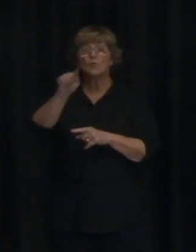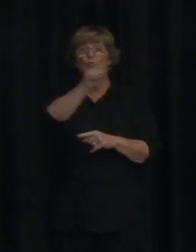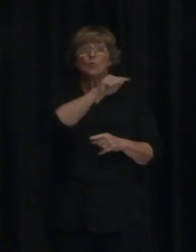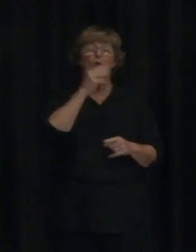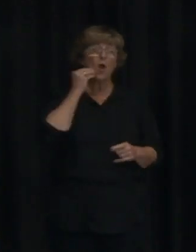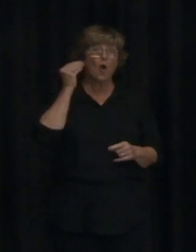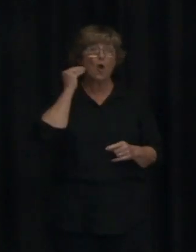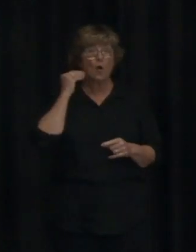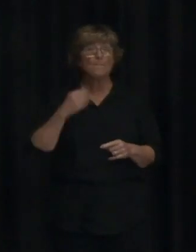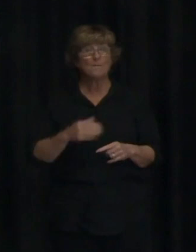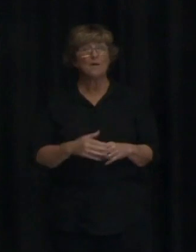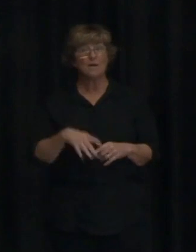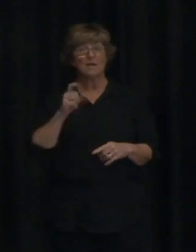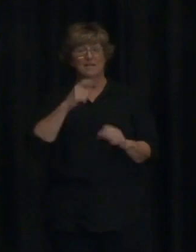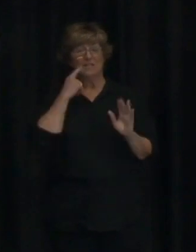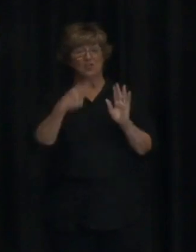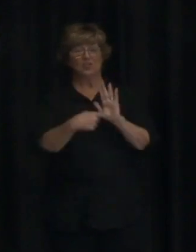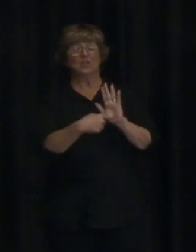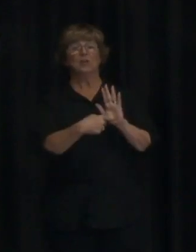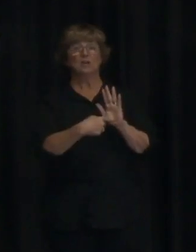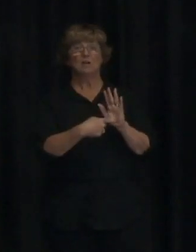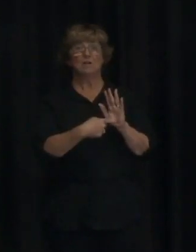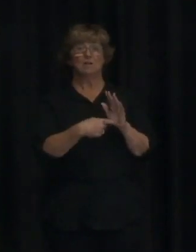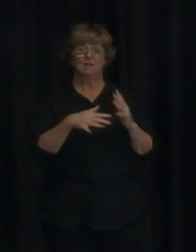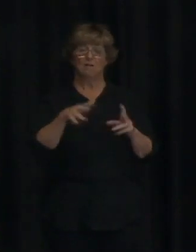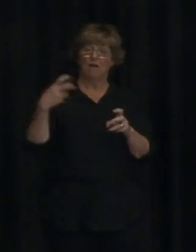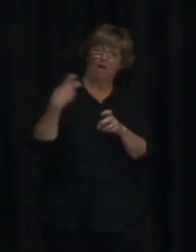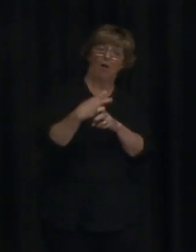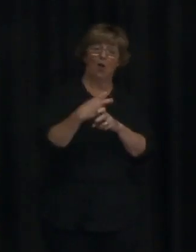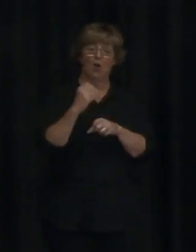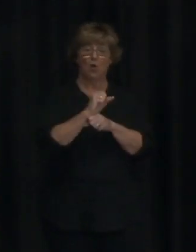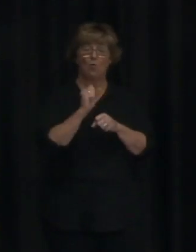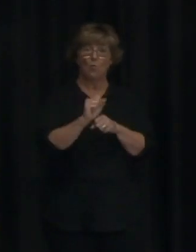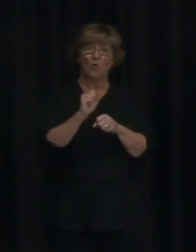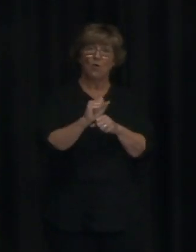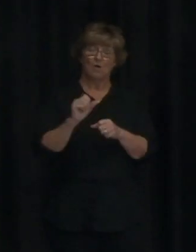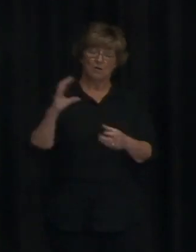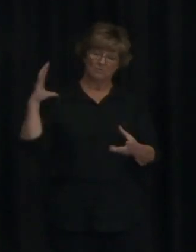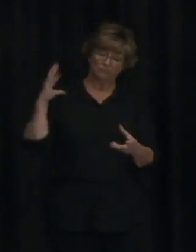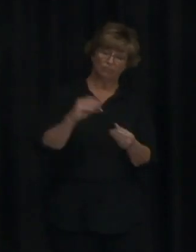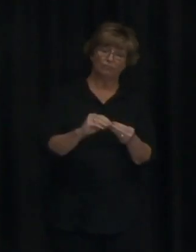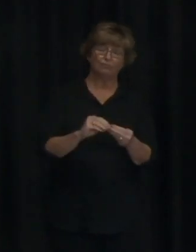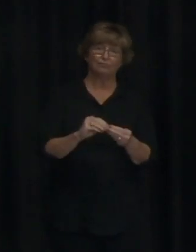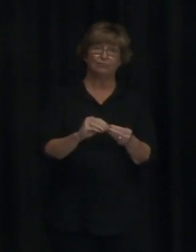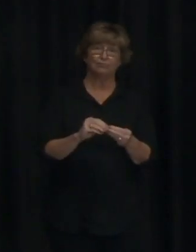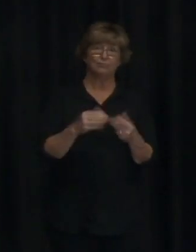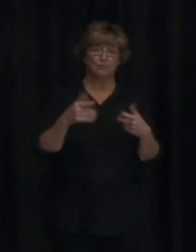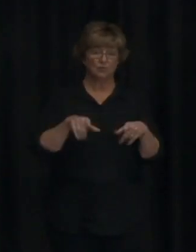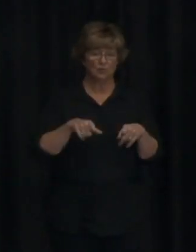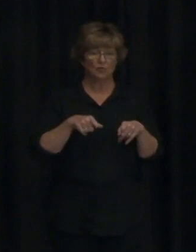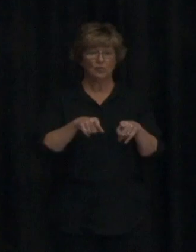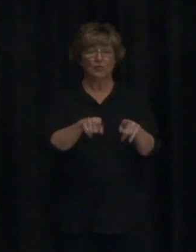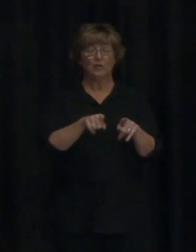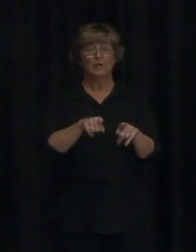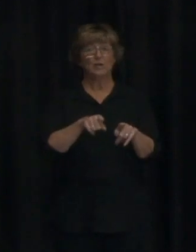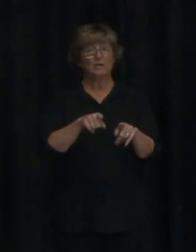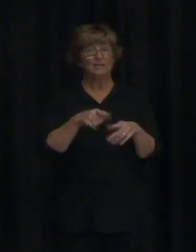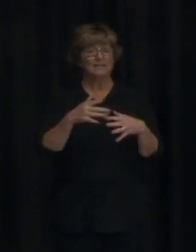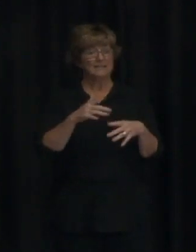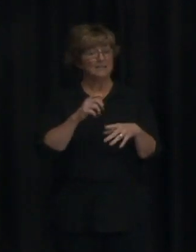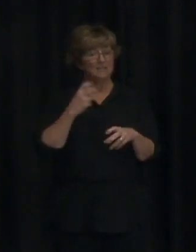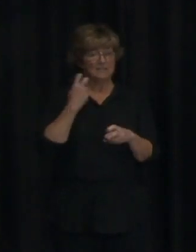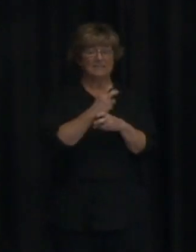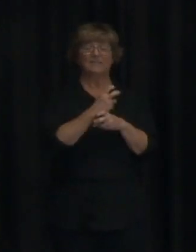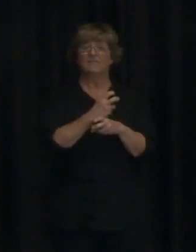one does need to acknowledge the hard work that has been done under these very challenging circumstances